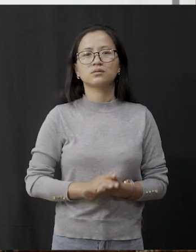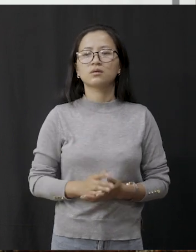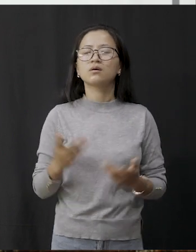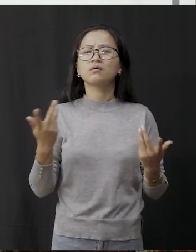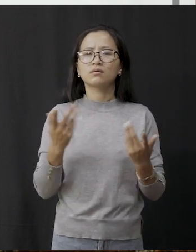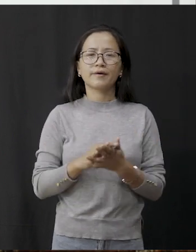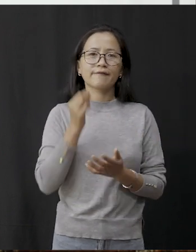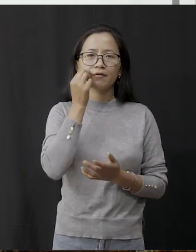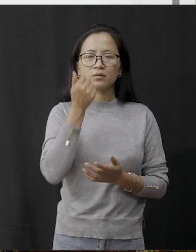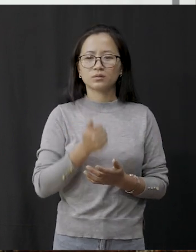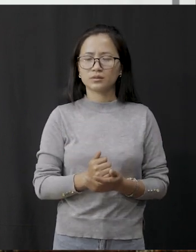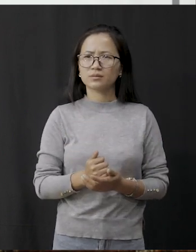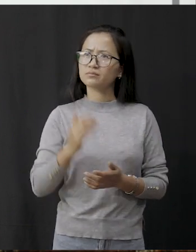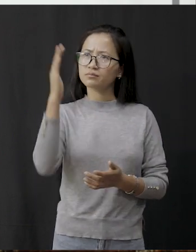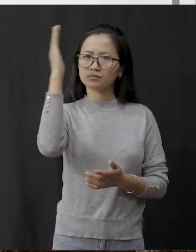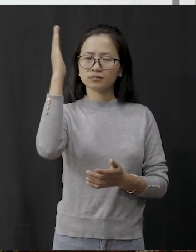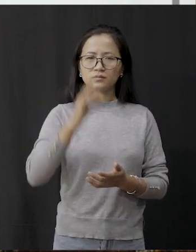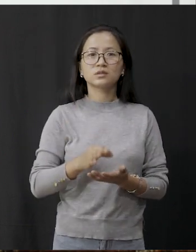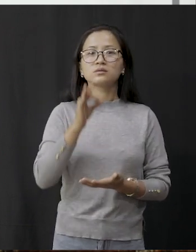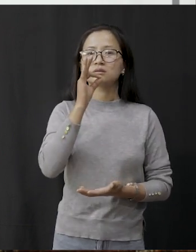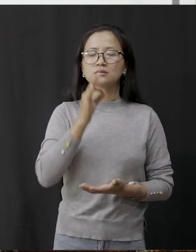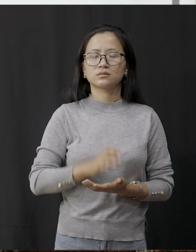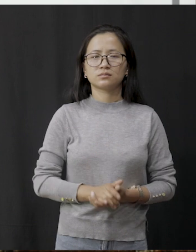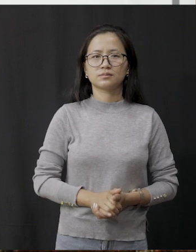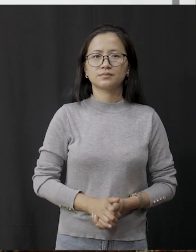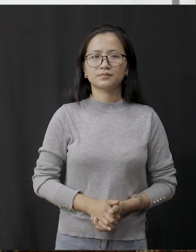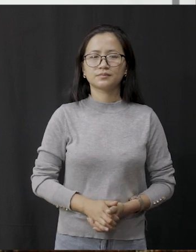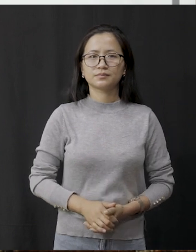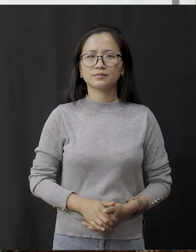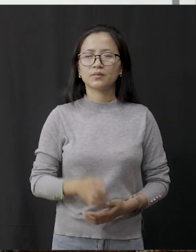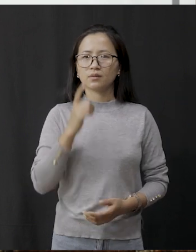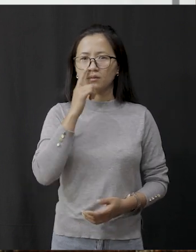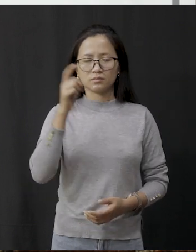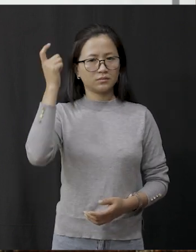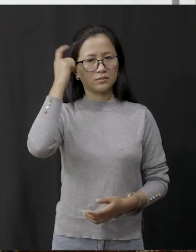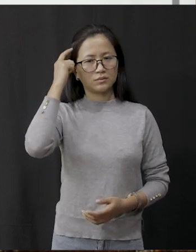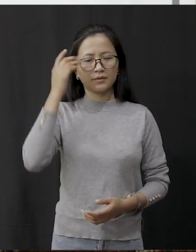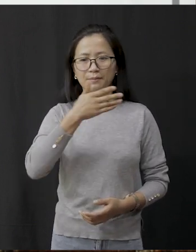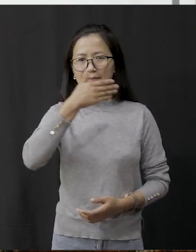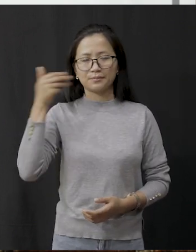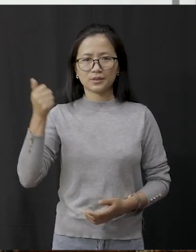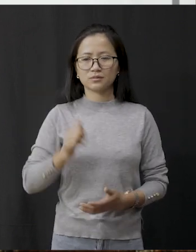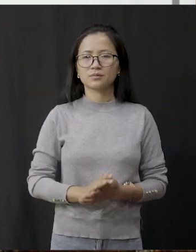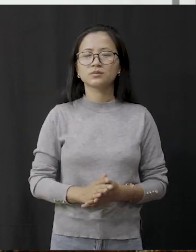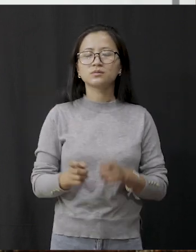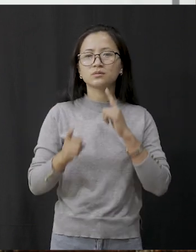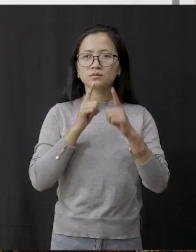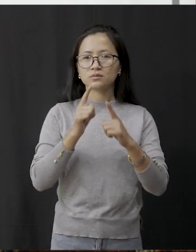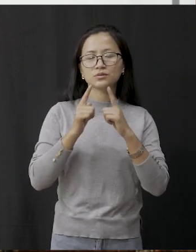always misses afternoon tea? So the mother thought this was the best time to